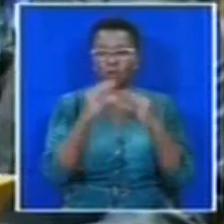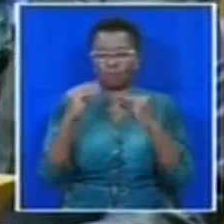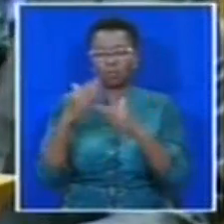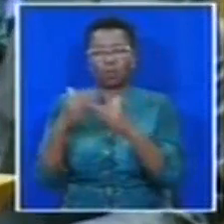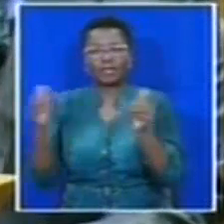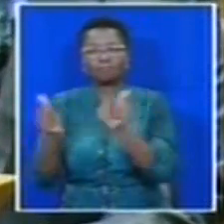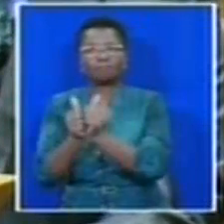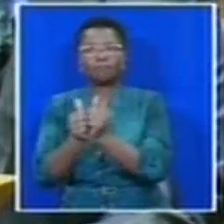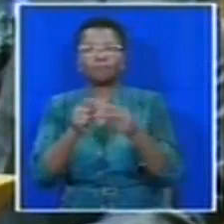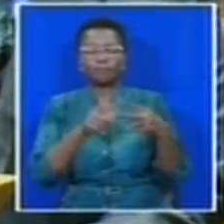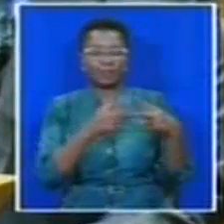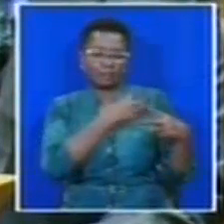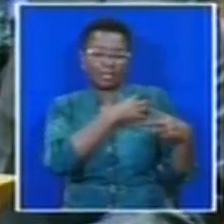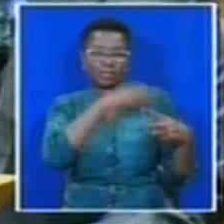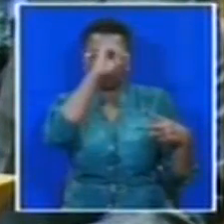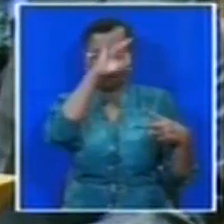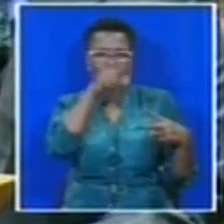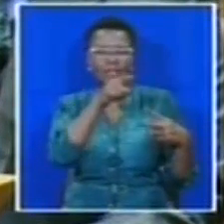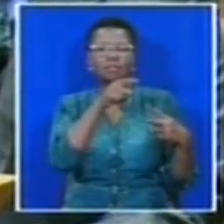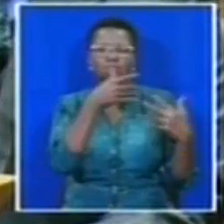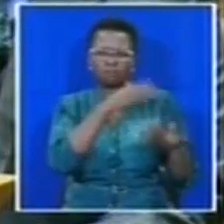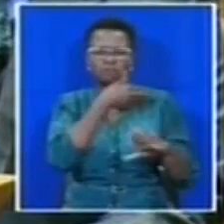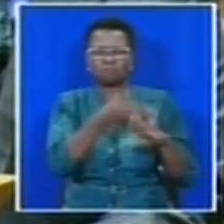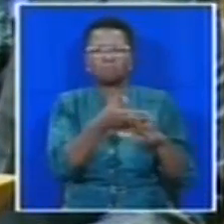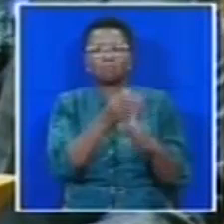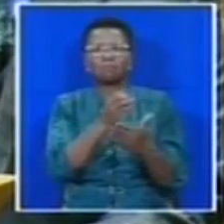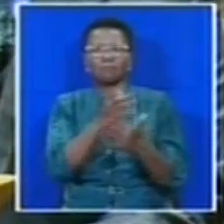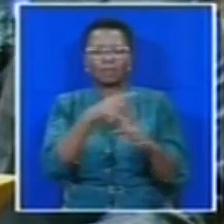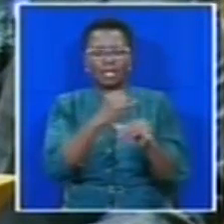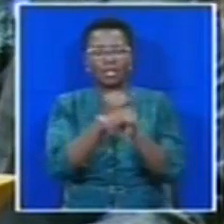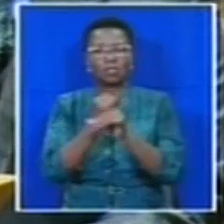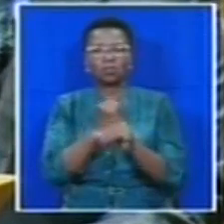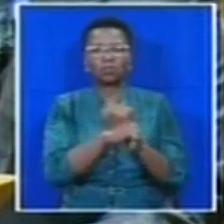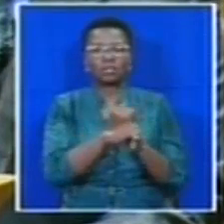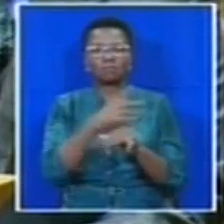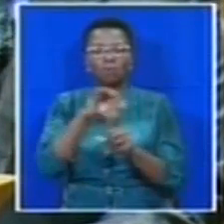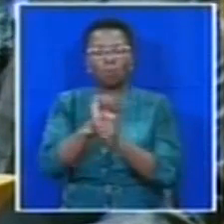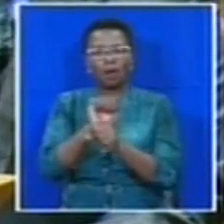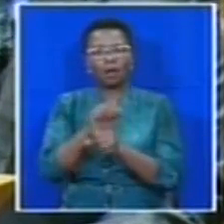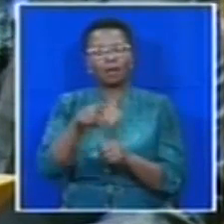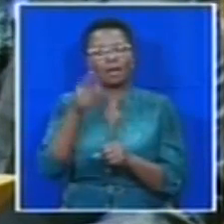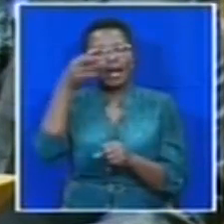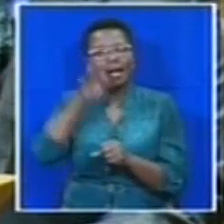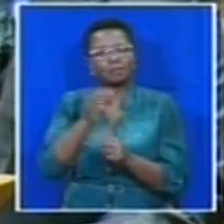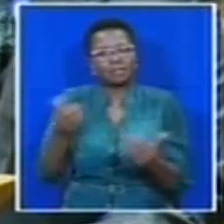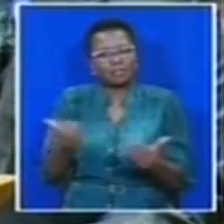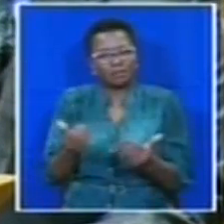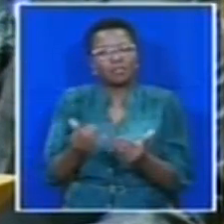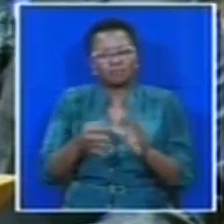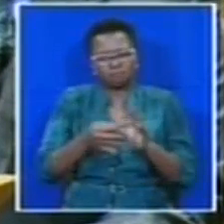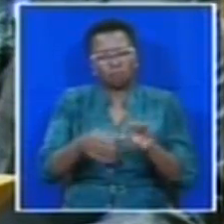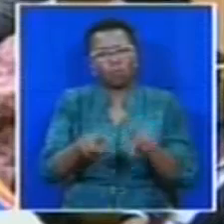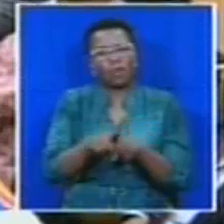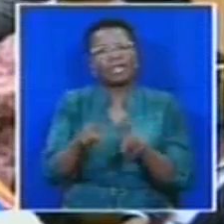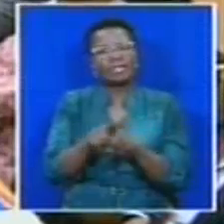Ramatlodi has an immense oversight responsibility of the institutions of public service, particularly with the wage bill where it